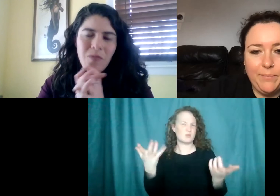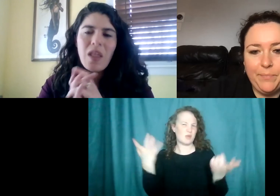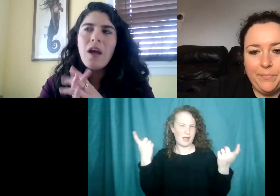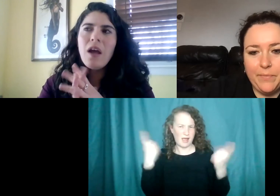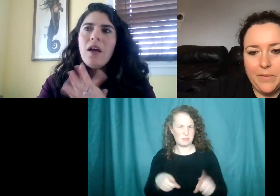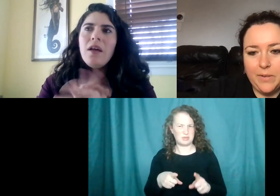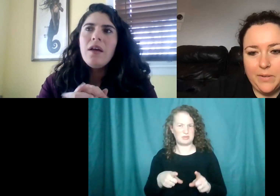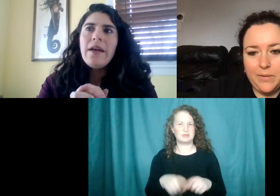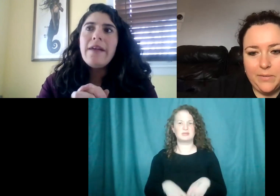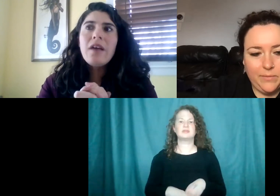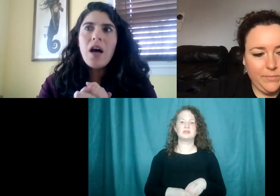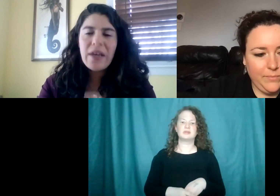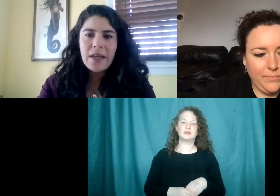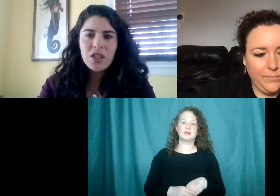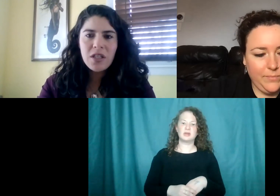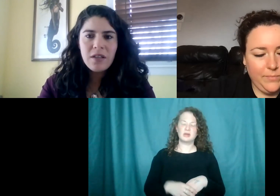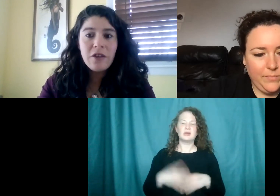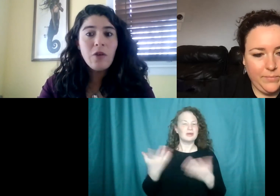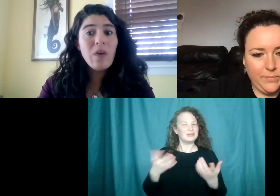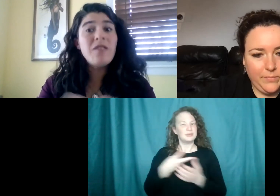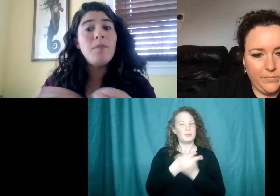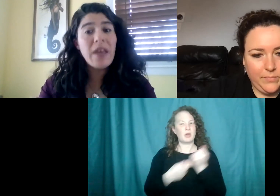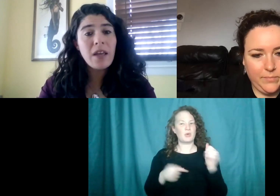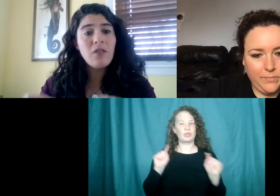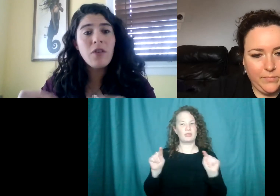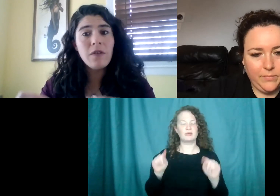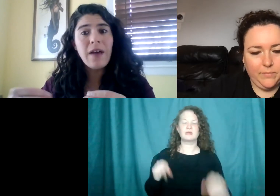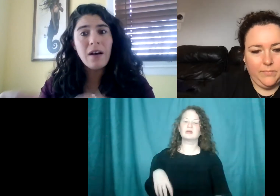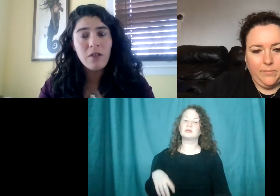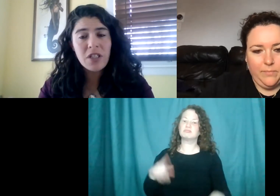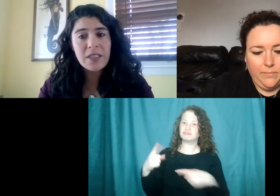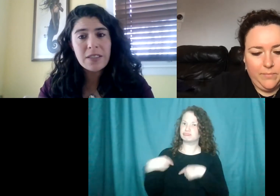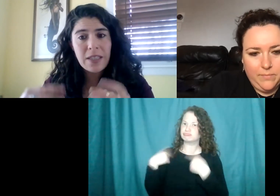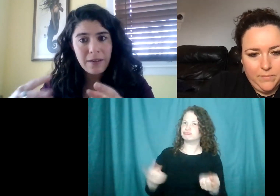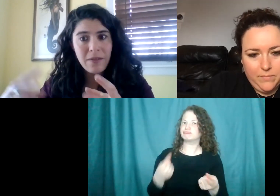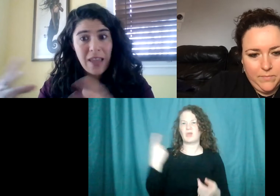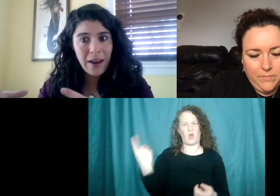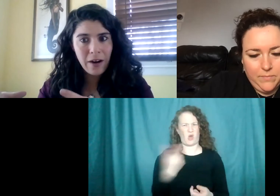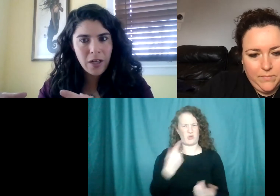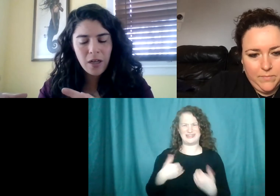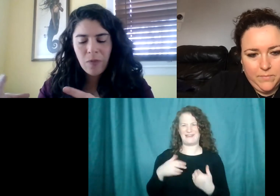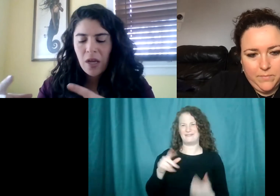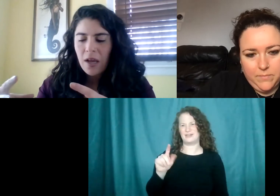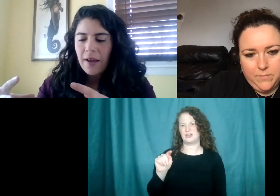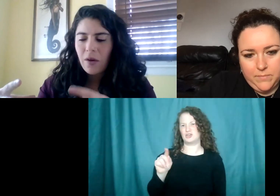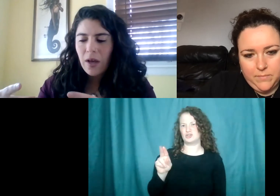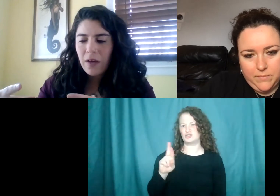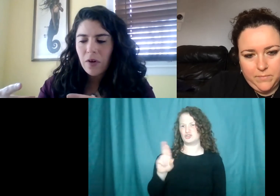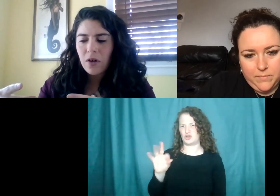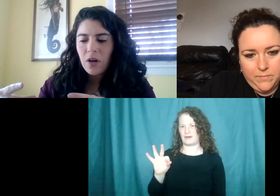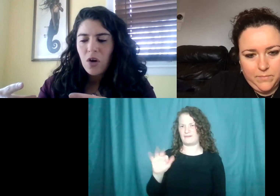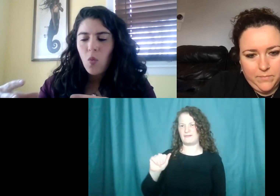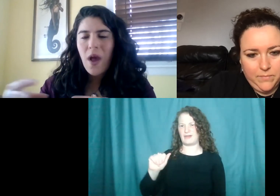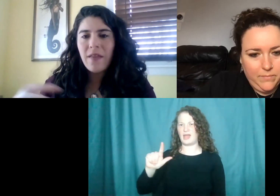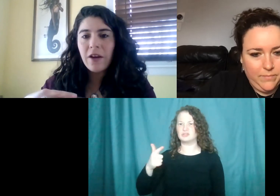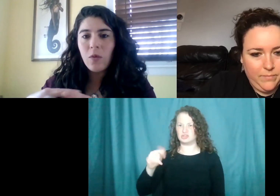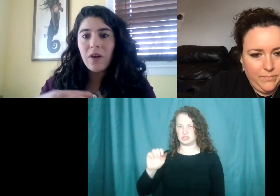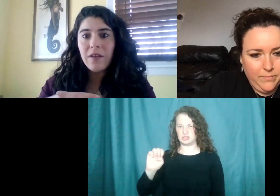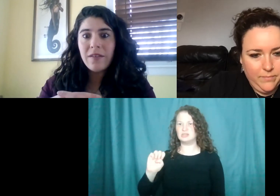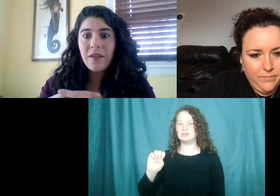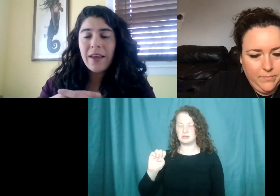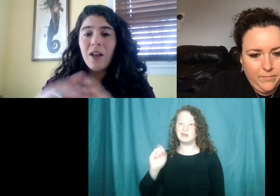that? It's a combination. There's always been turf algae in the area. However, when